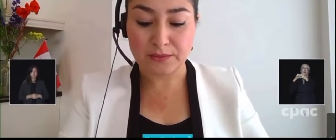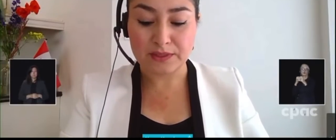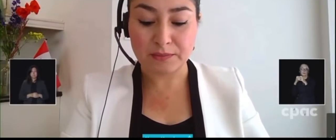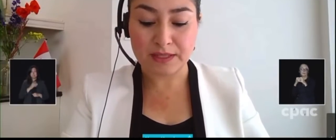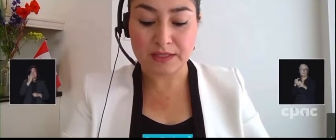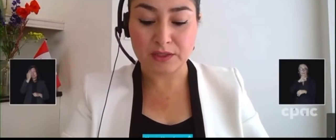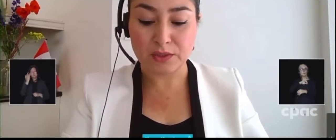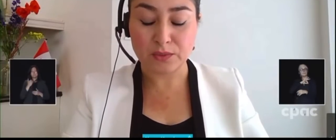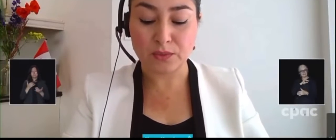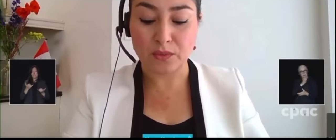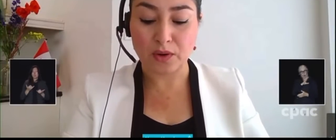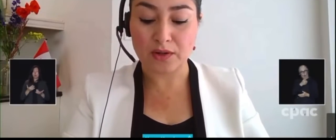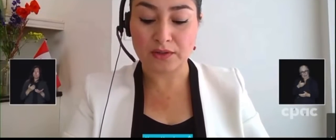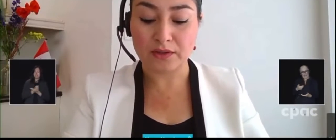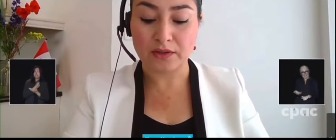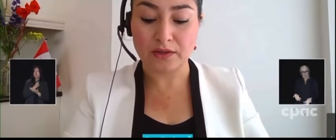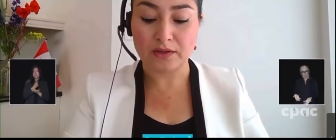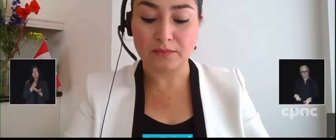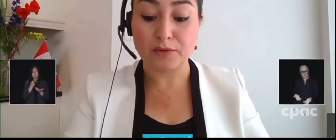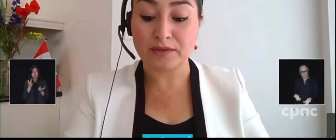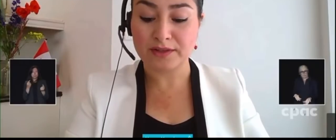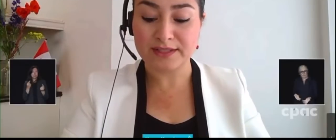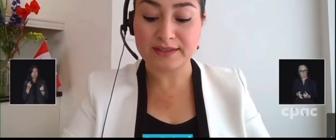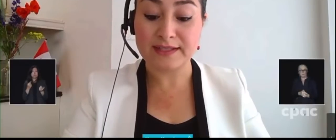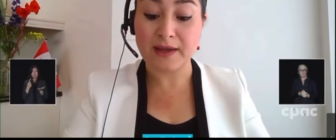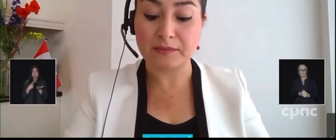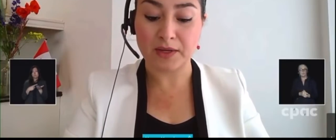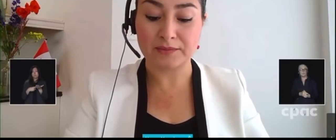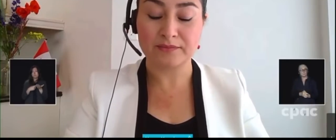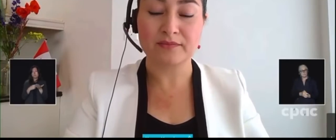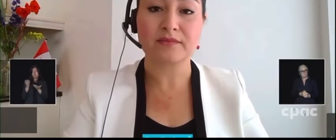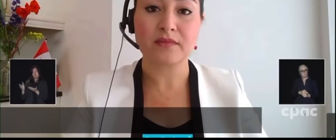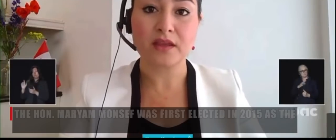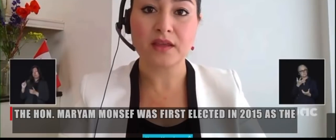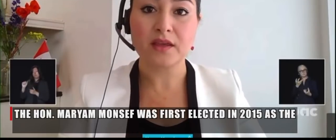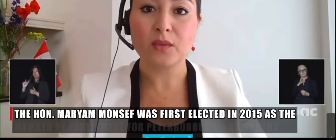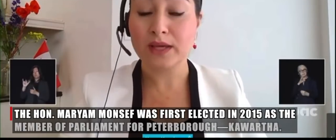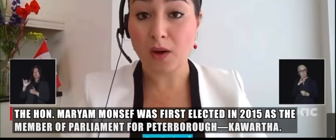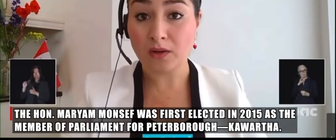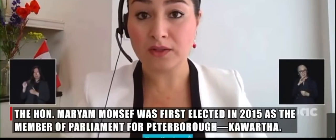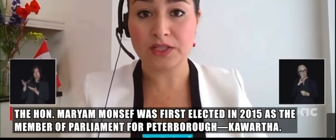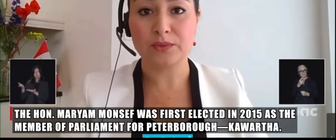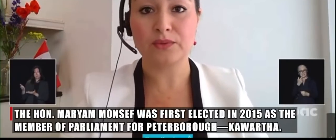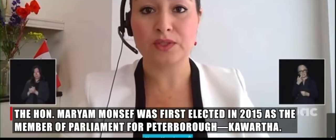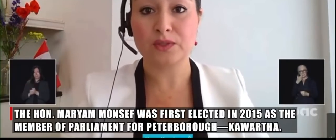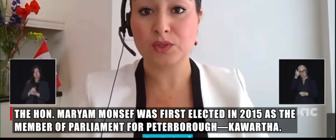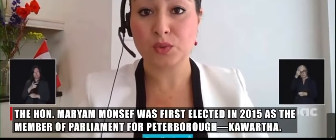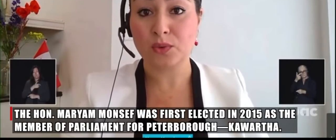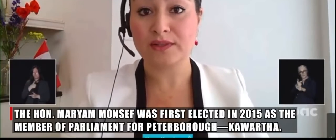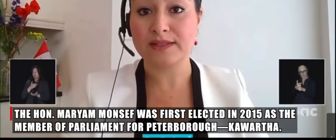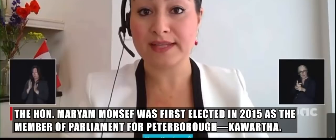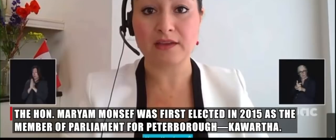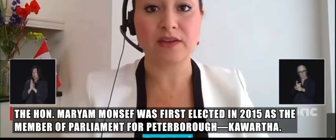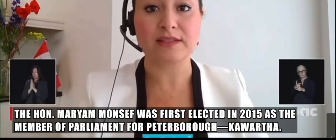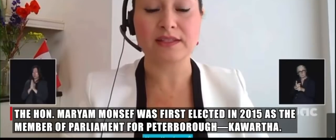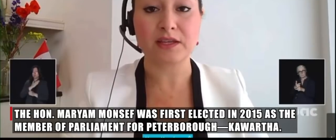to speak to our brothers, the Taliban. We call on you to